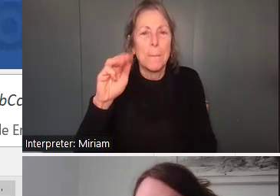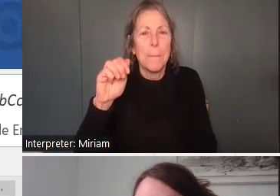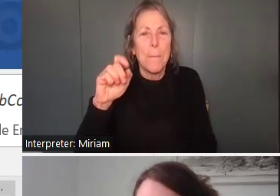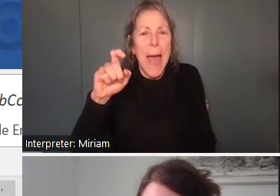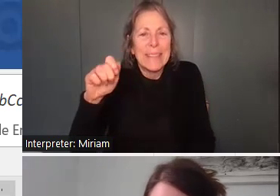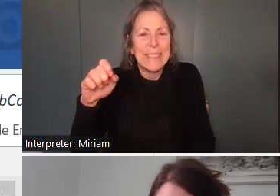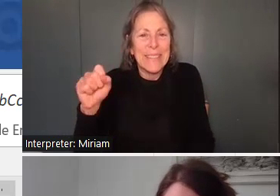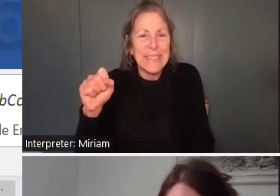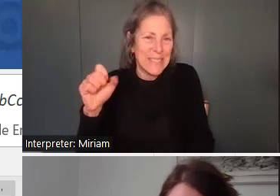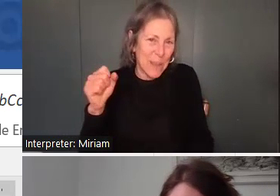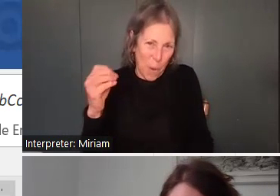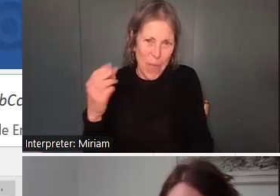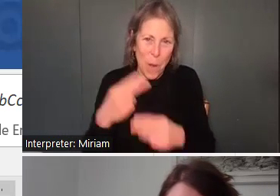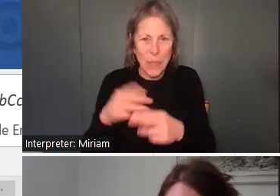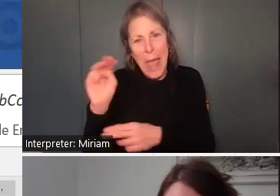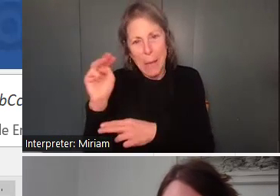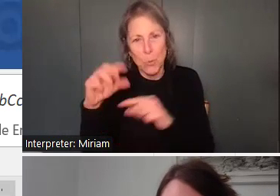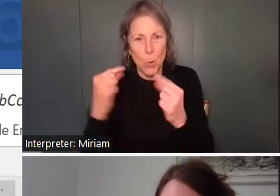right. Yeah.